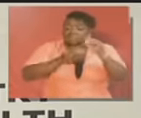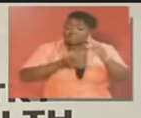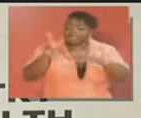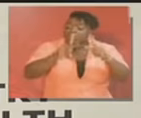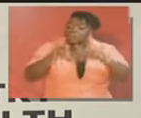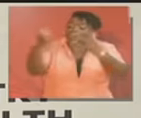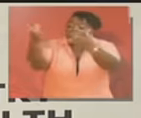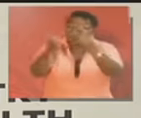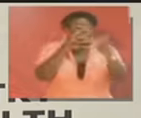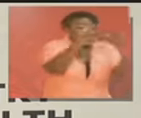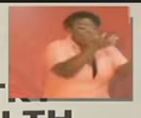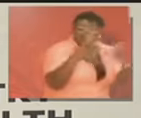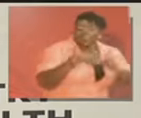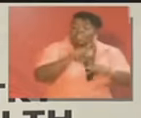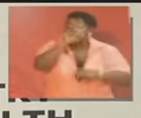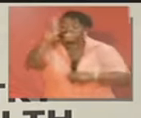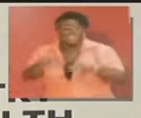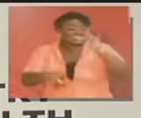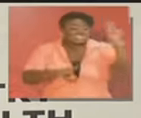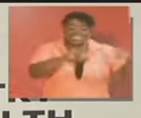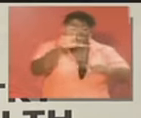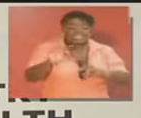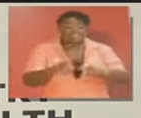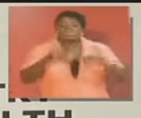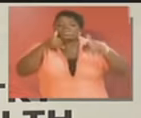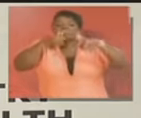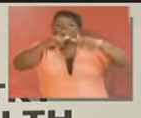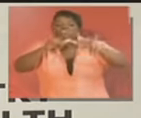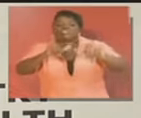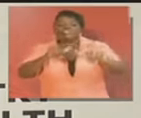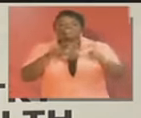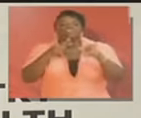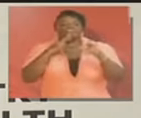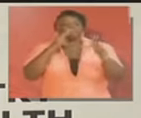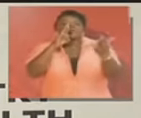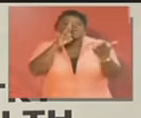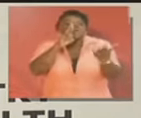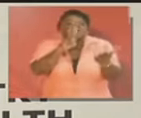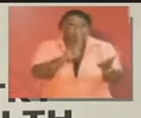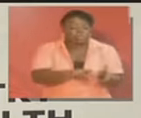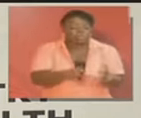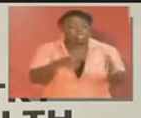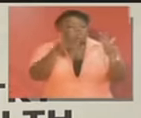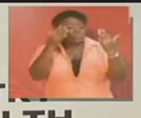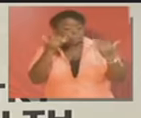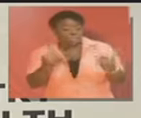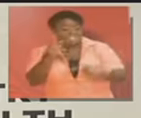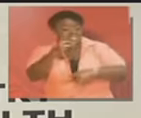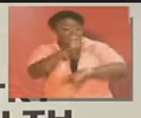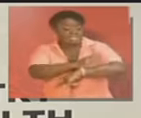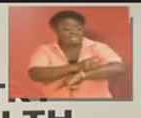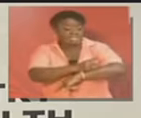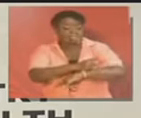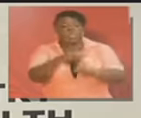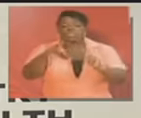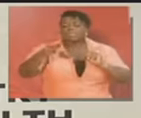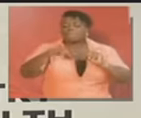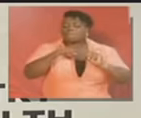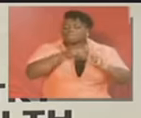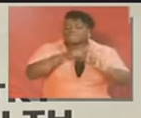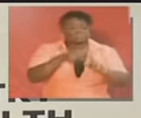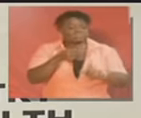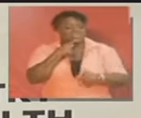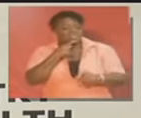number of tests go up, we will continue to report on what you're seeing, what we did today, with the positivity giving you an idea